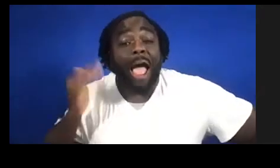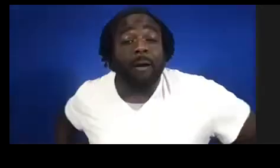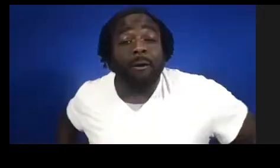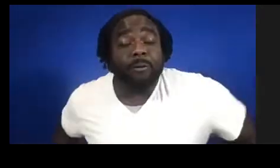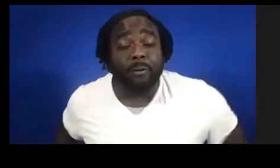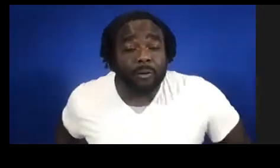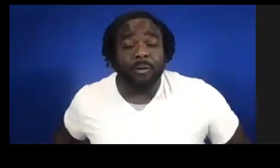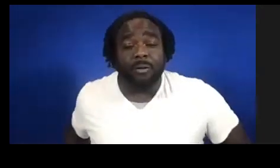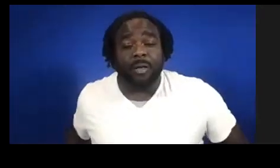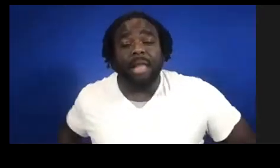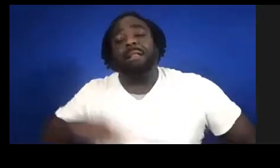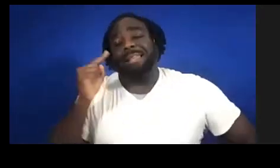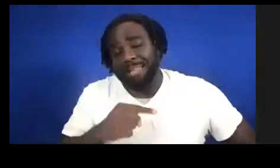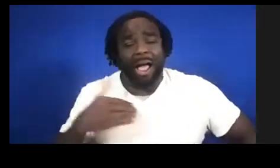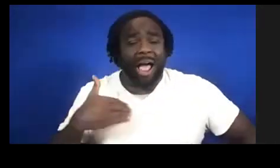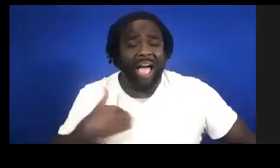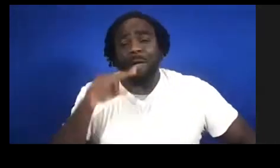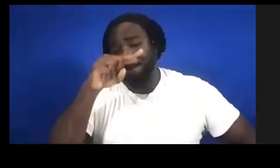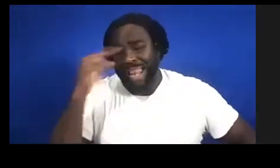But now I understand why.